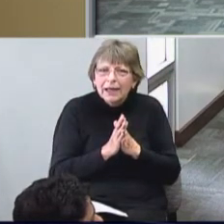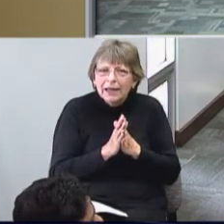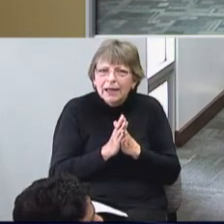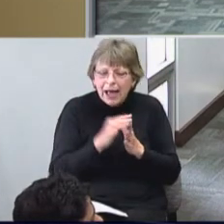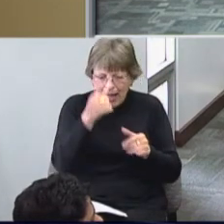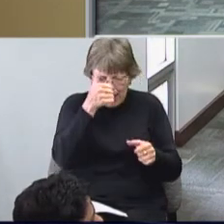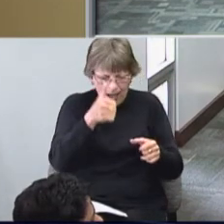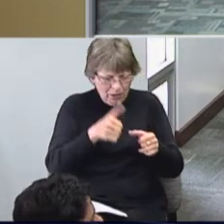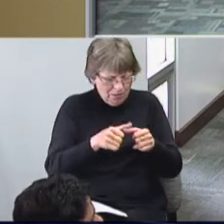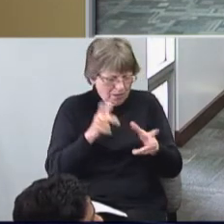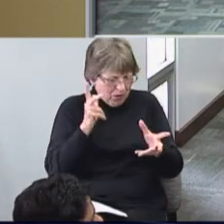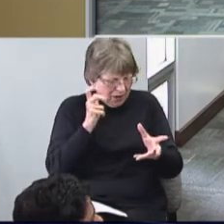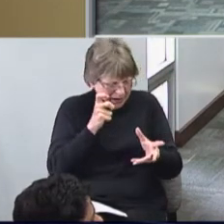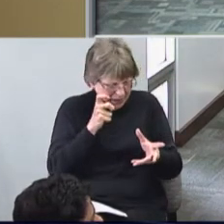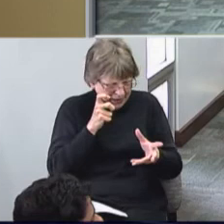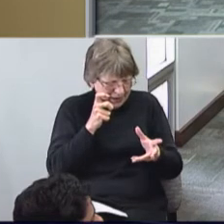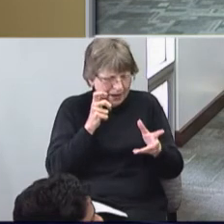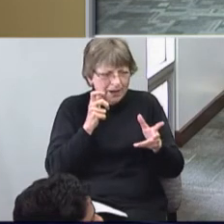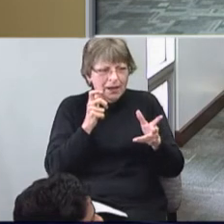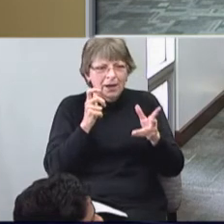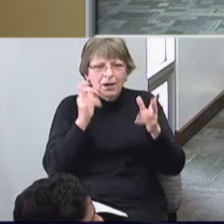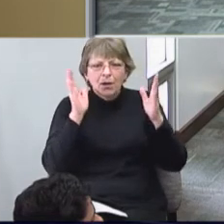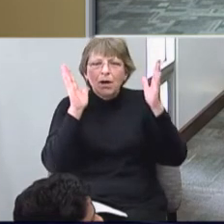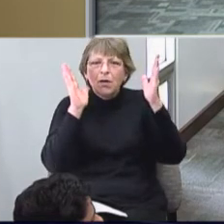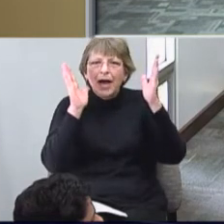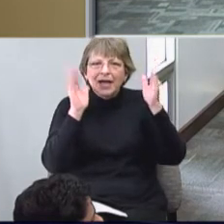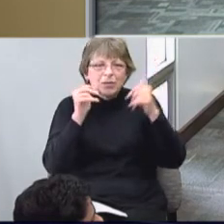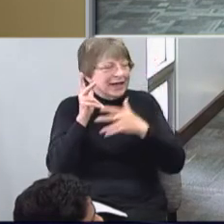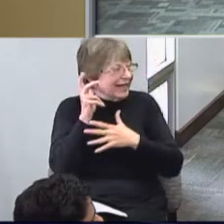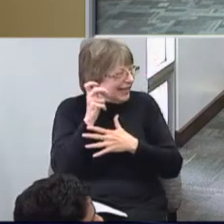about corrections, not corrections.